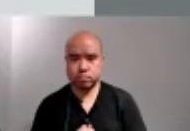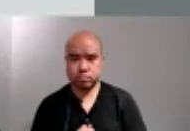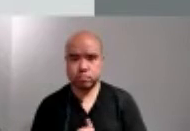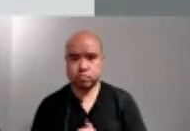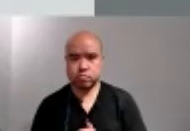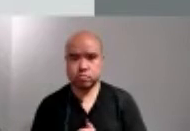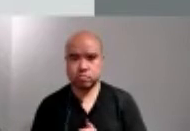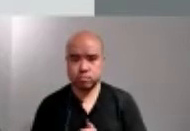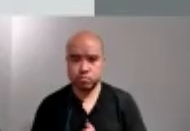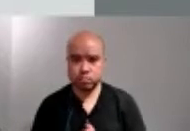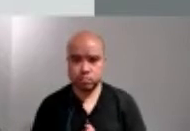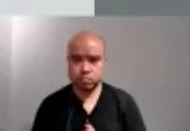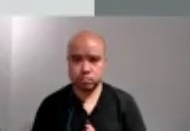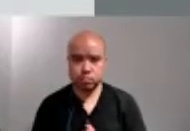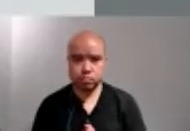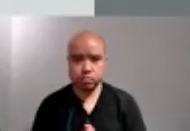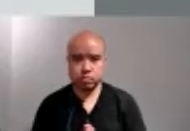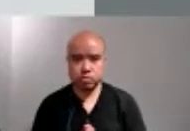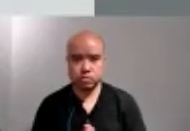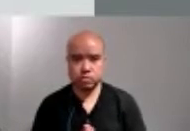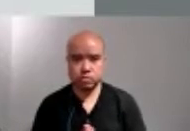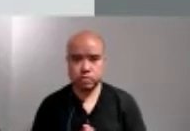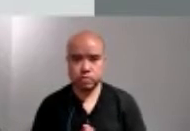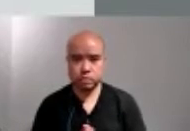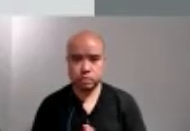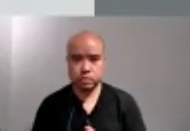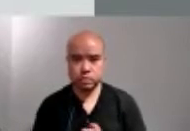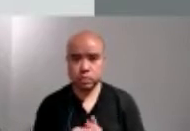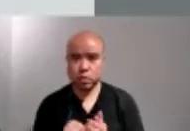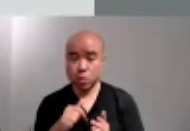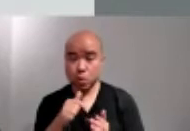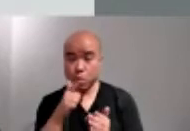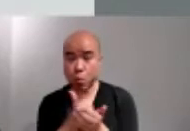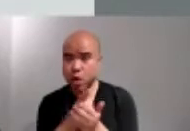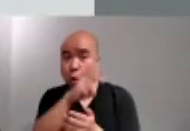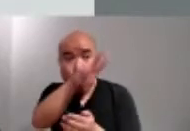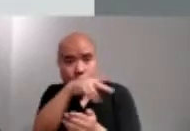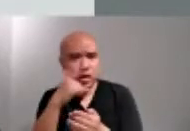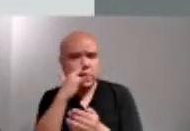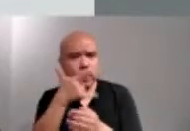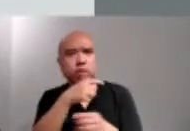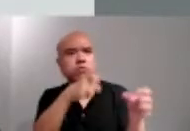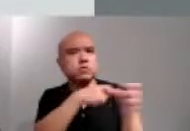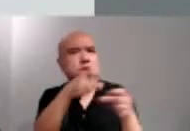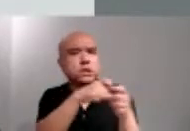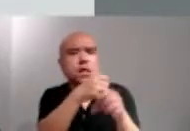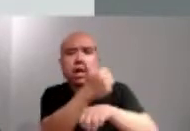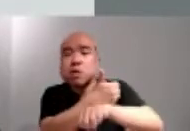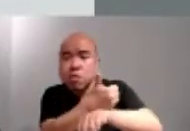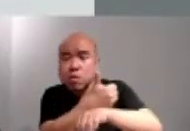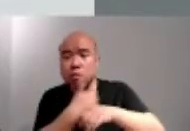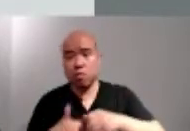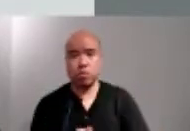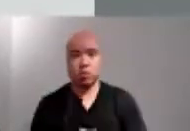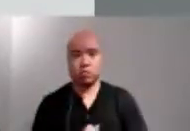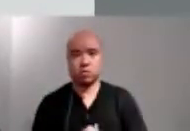put efforts and try to find out new market opportunity, to find out solution in accordance with the new